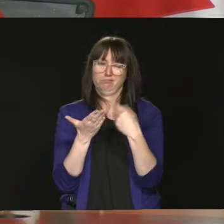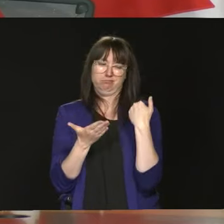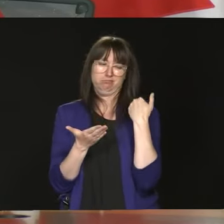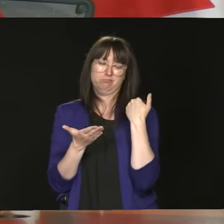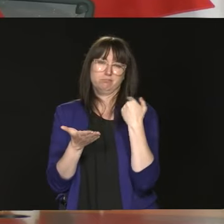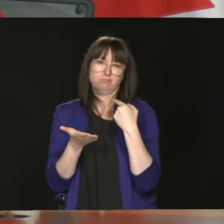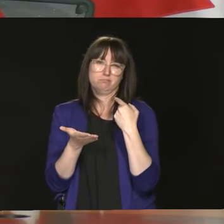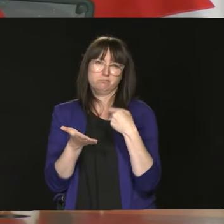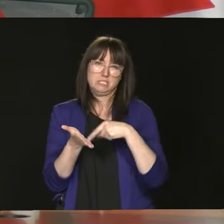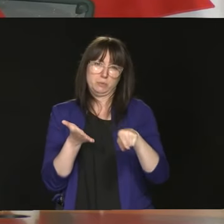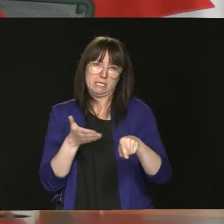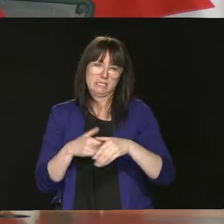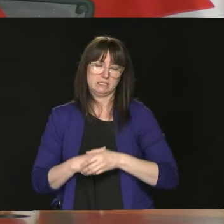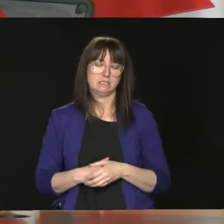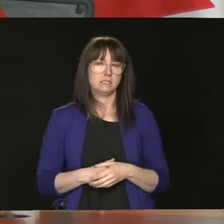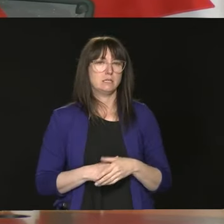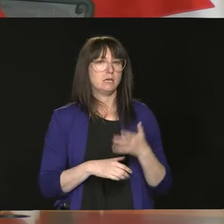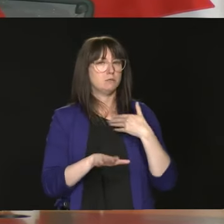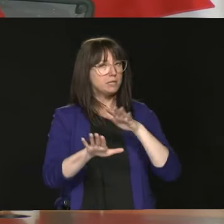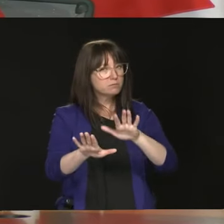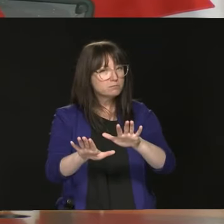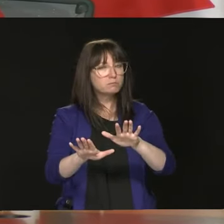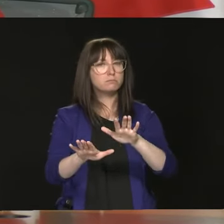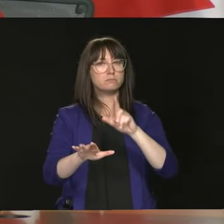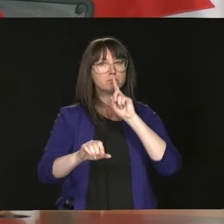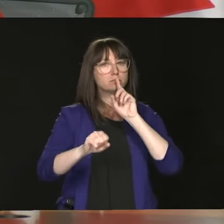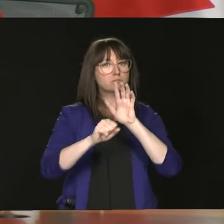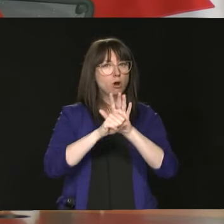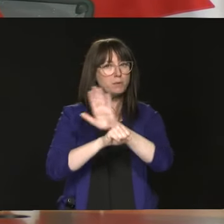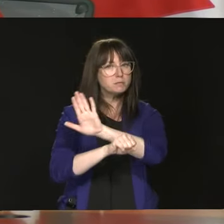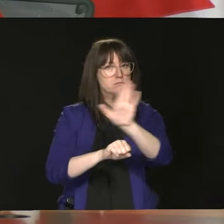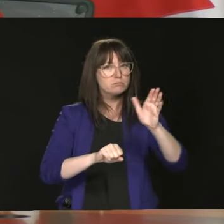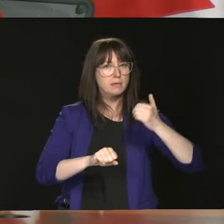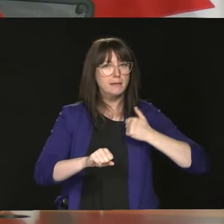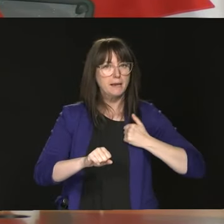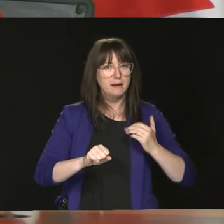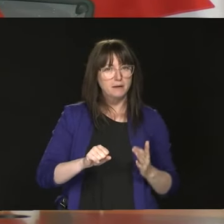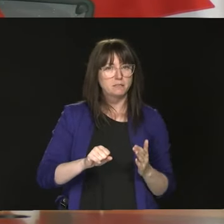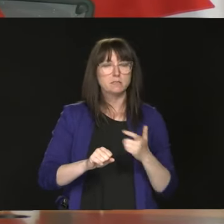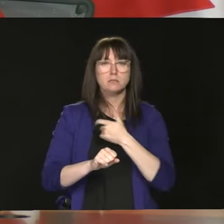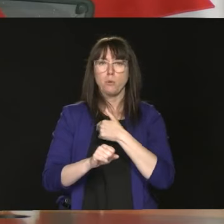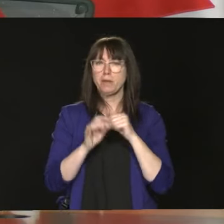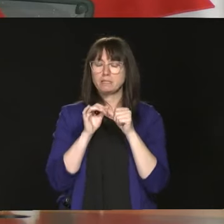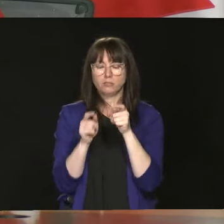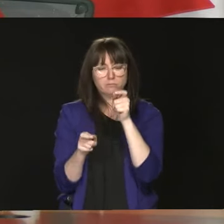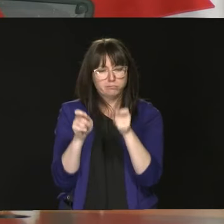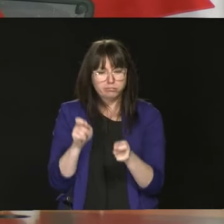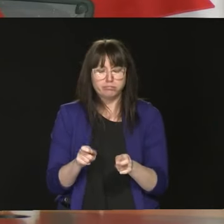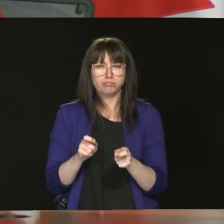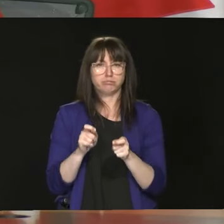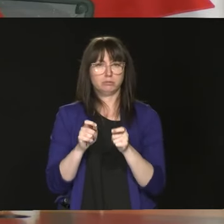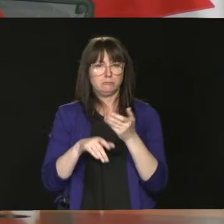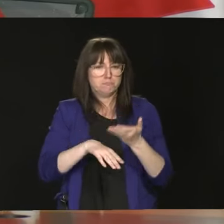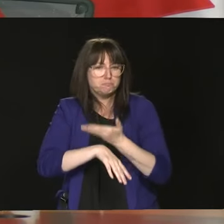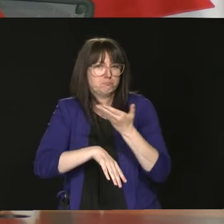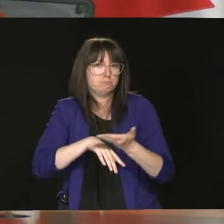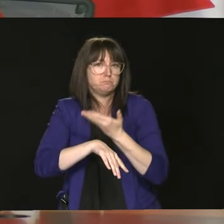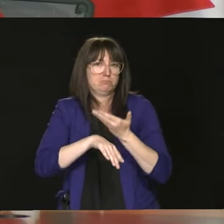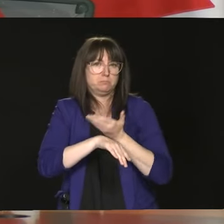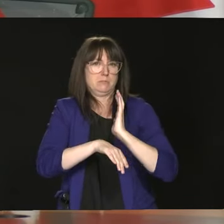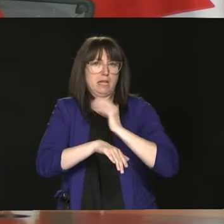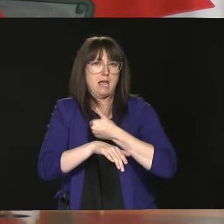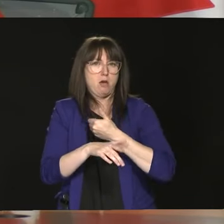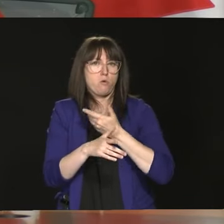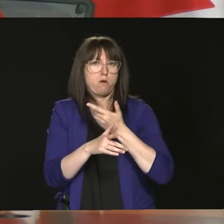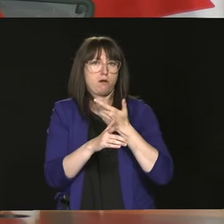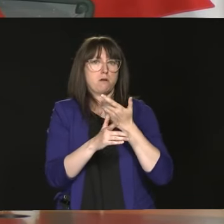to reassure Canadians that we continue to adjust and refine our logistical and diplomatic approaches on